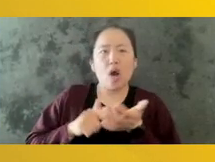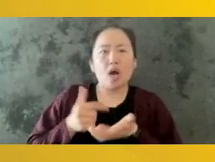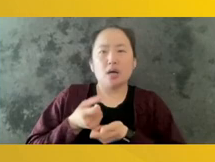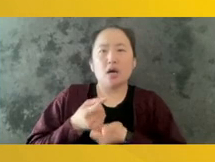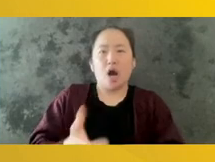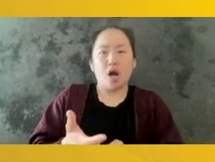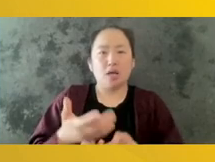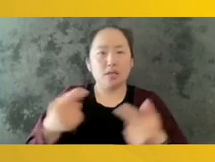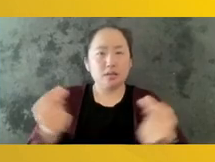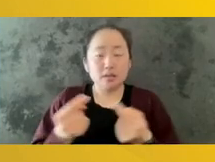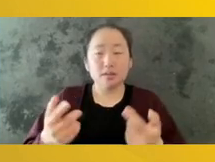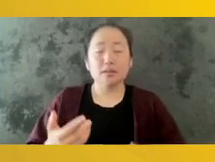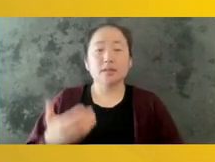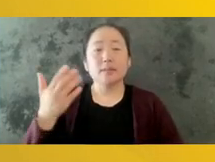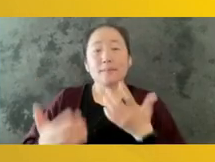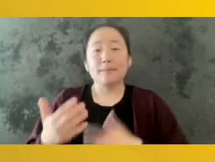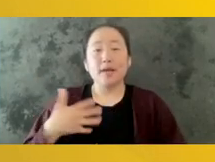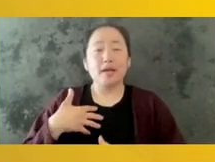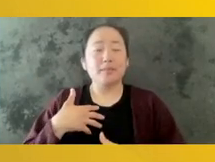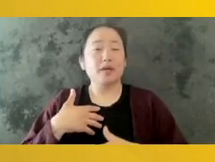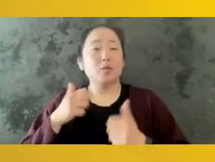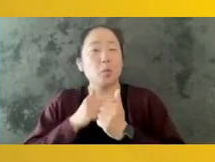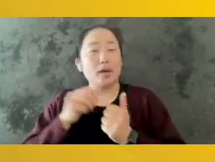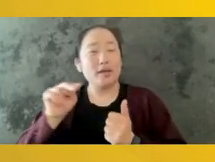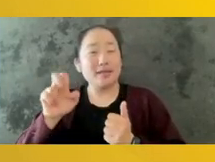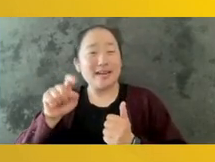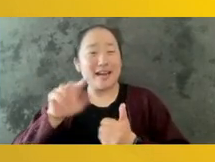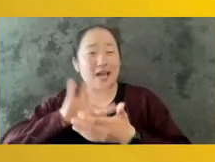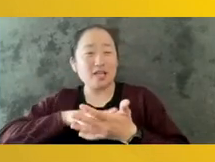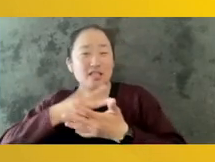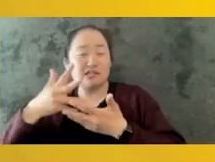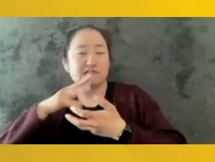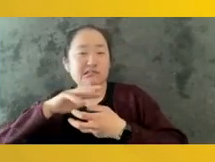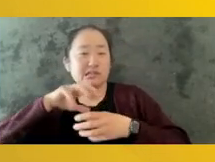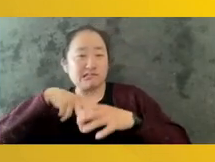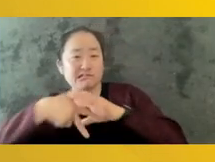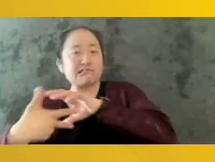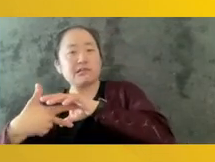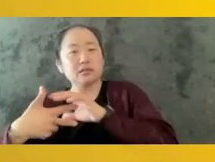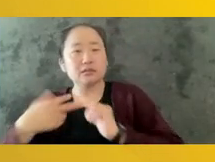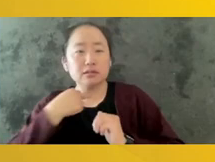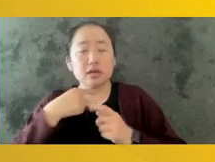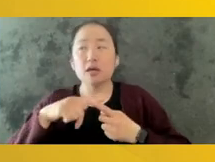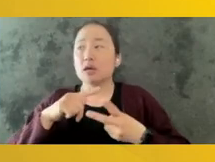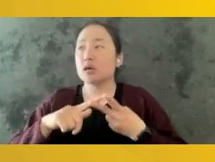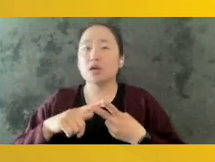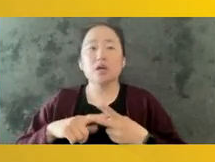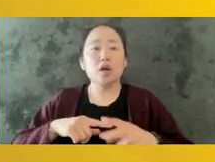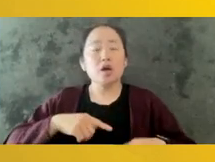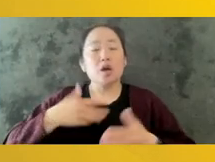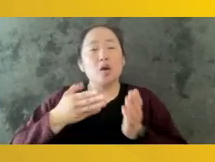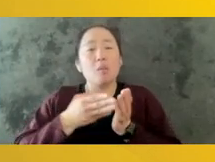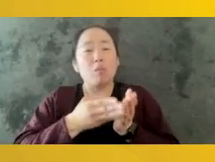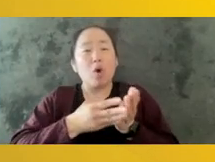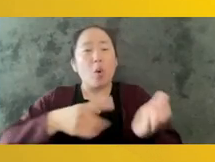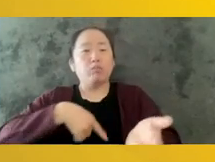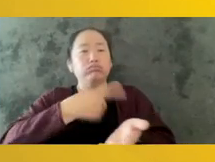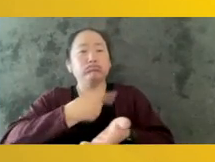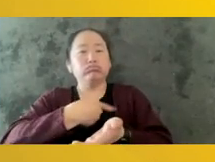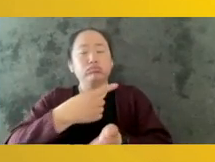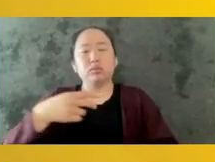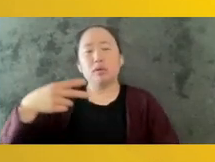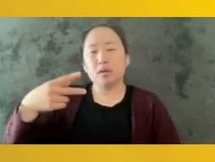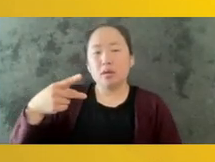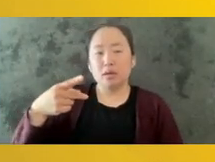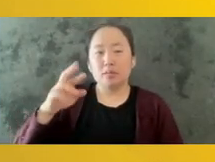an entanglement or propeller damage or ghost gear. Ghost gear would be fishing gear